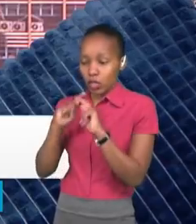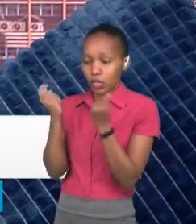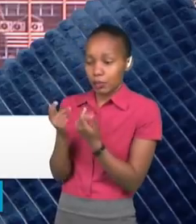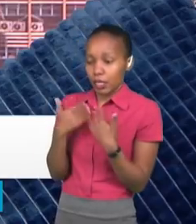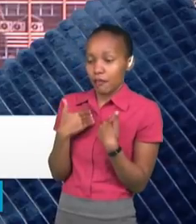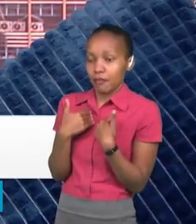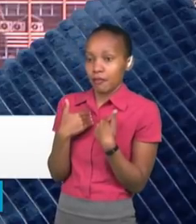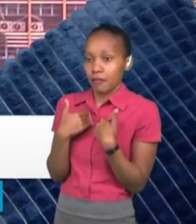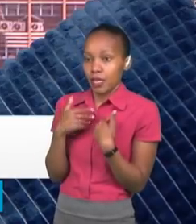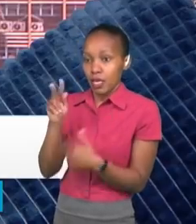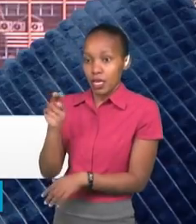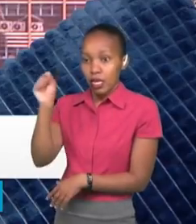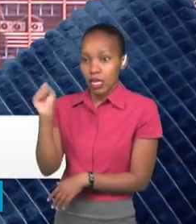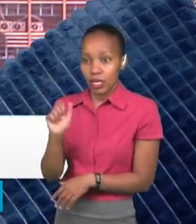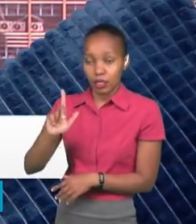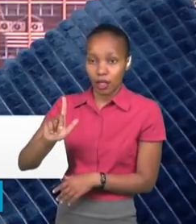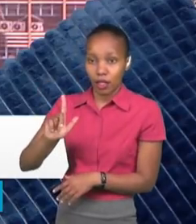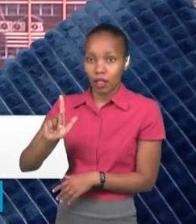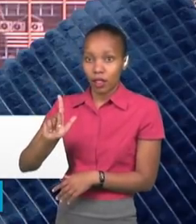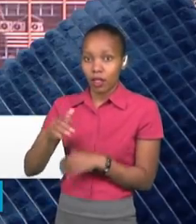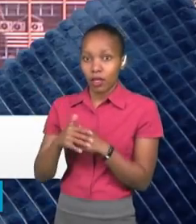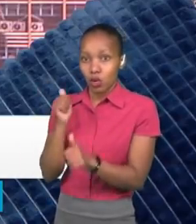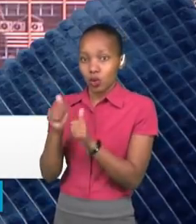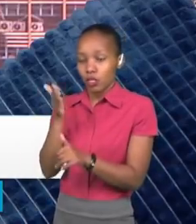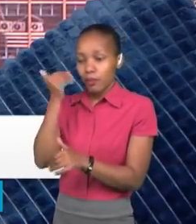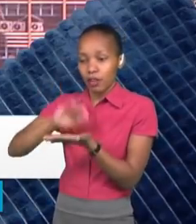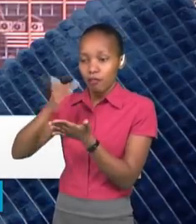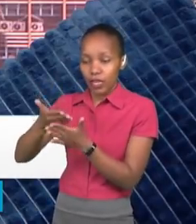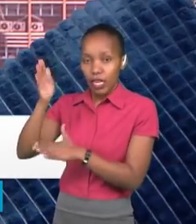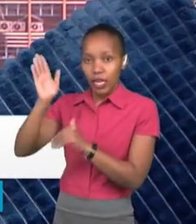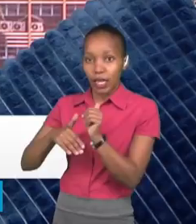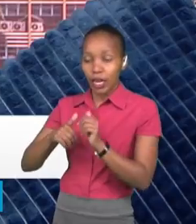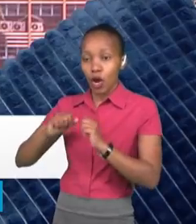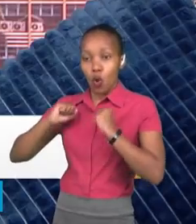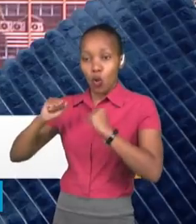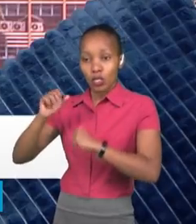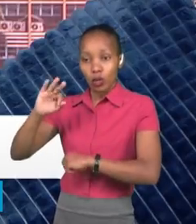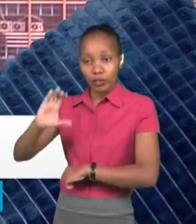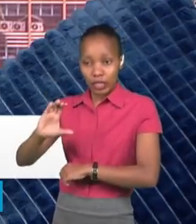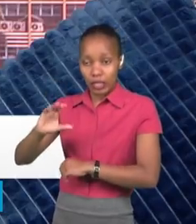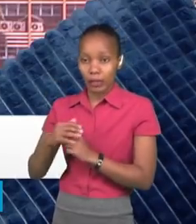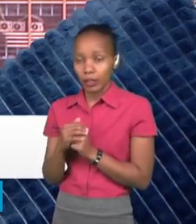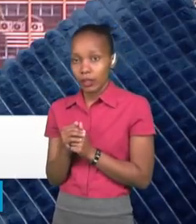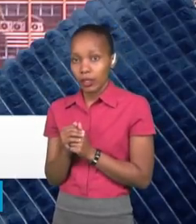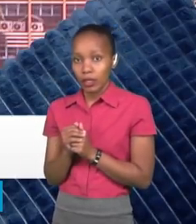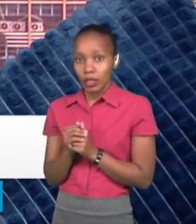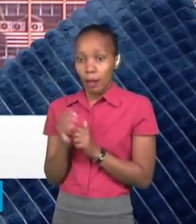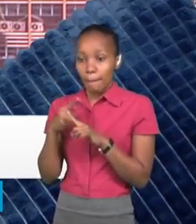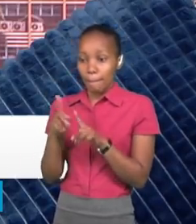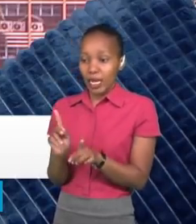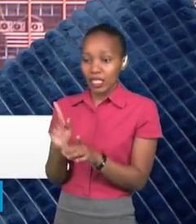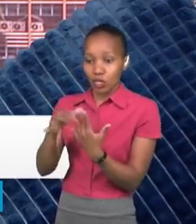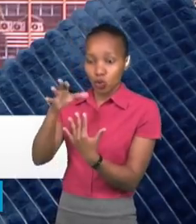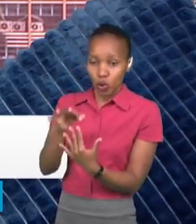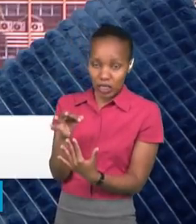in NSL which are actually better funded than Wazito right now. But it's just a question of